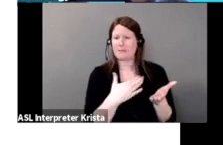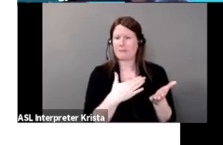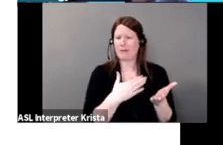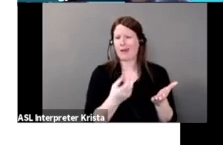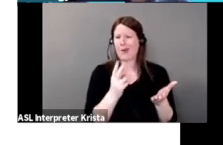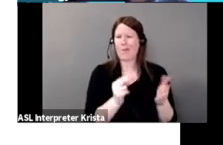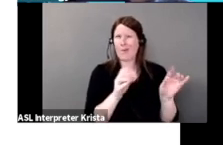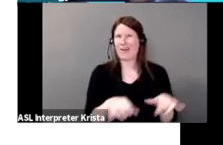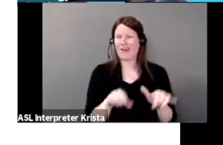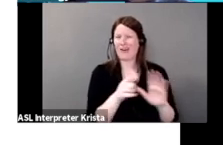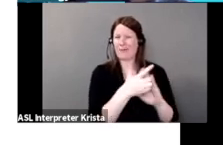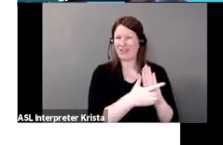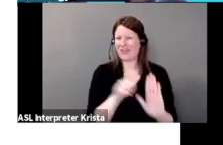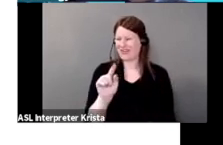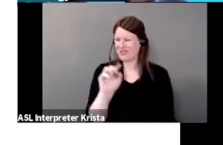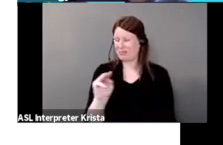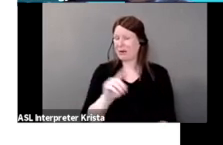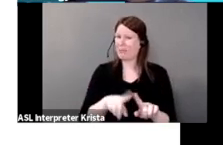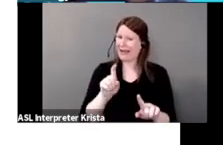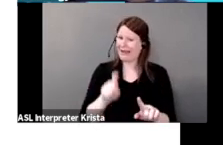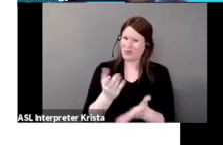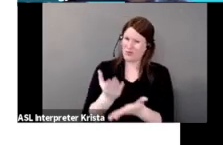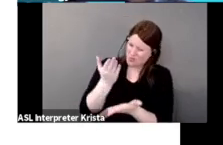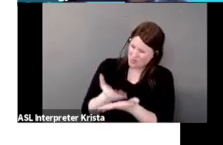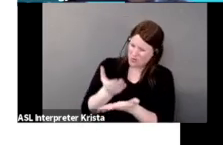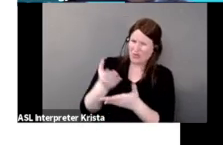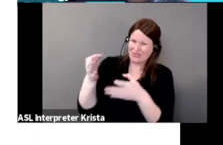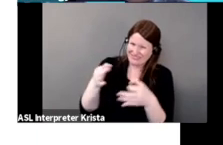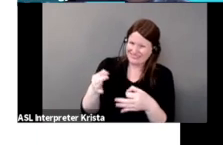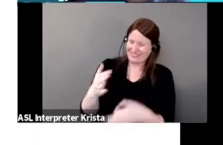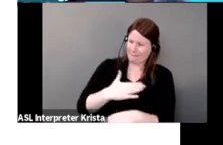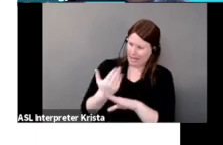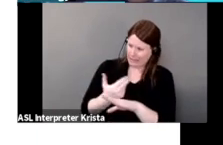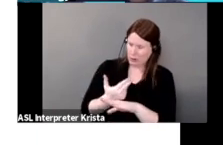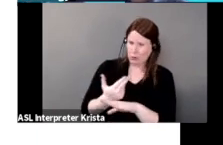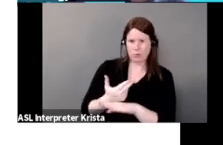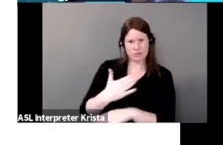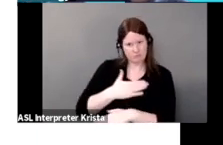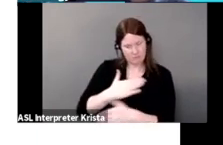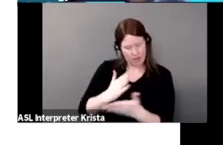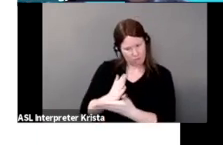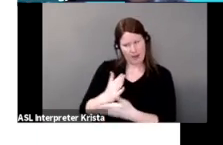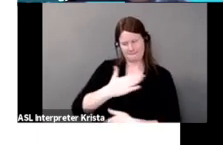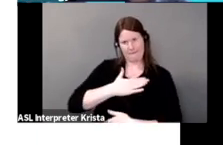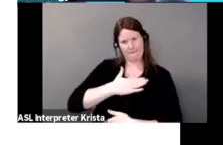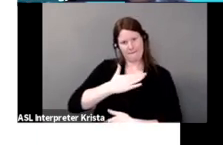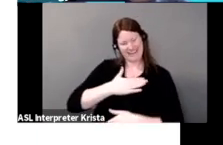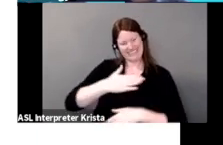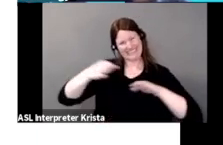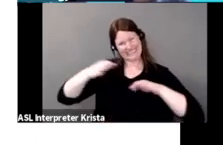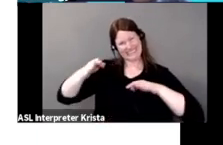prove your use and prove that you are entitled to a trademark during litigation, which is far more